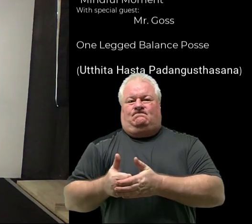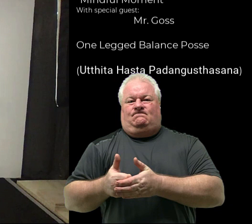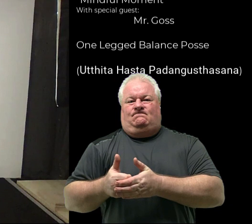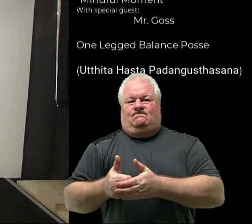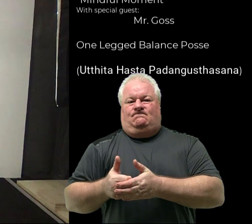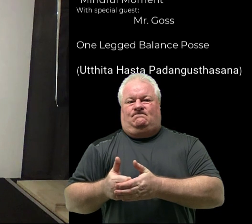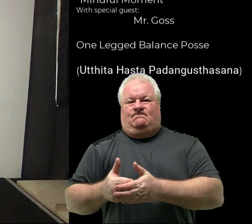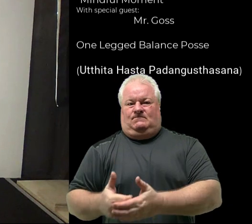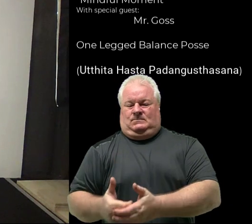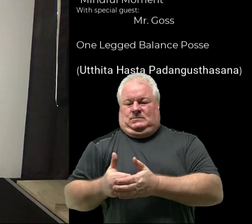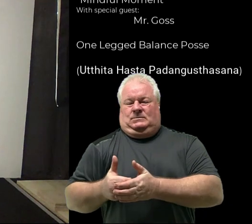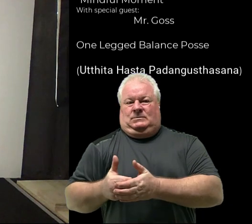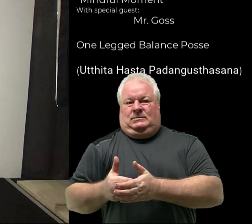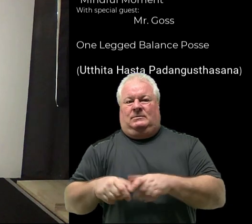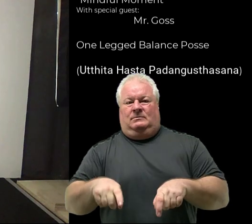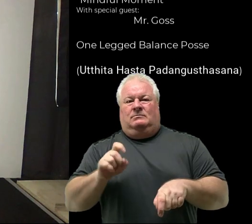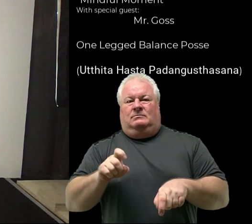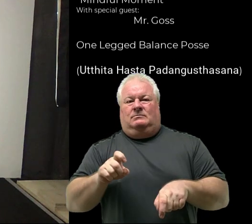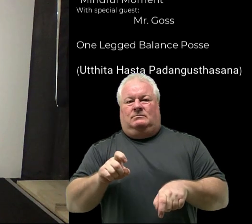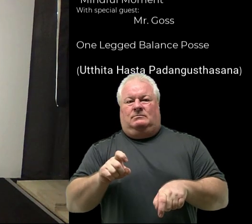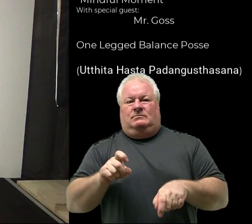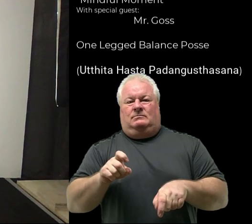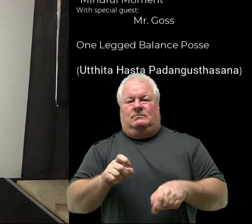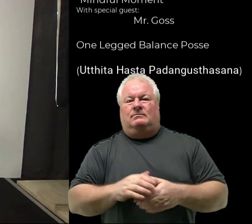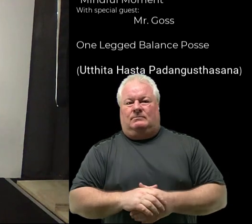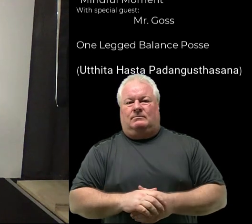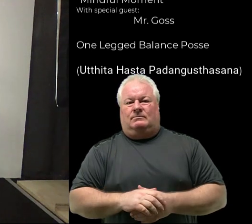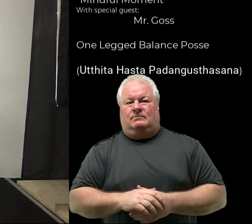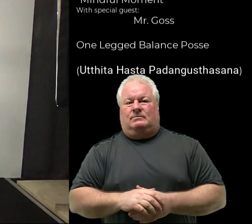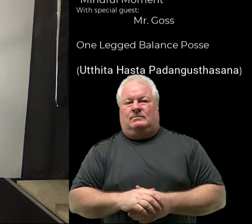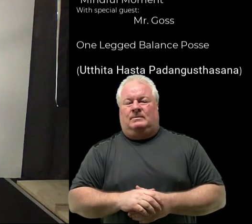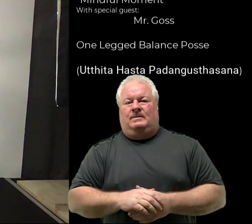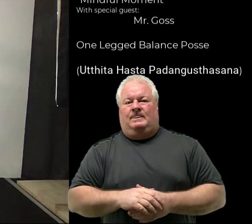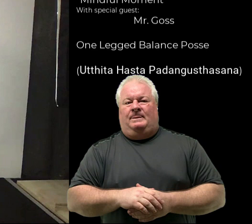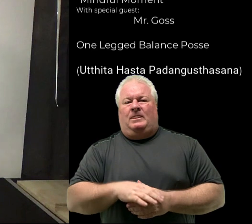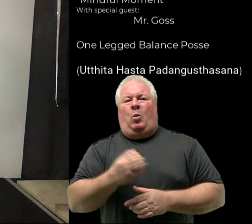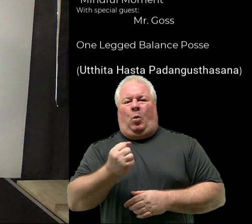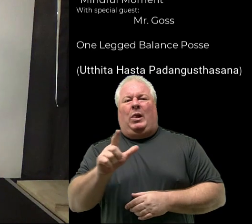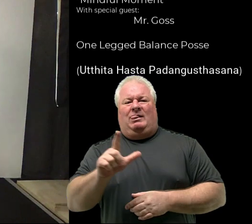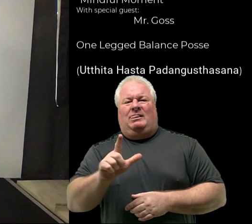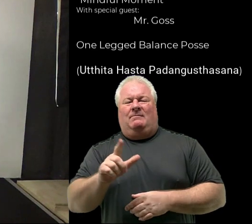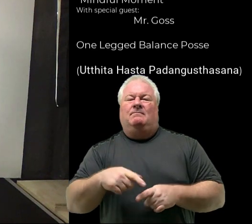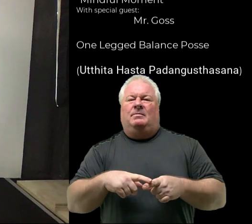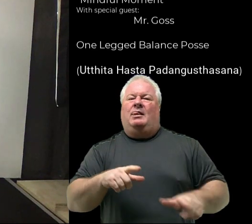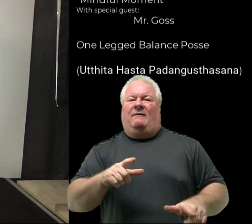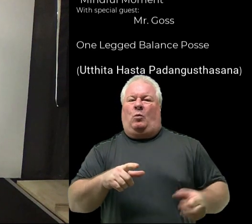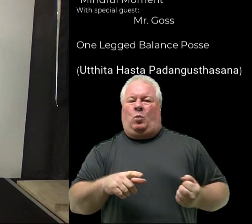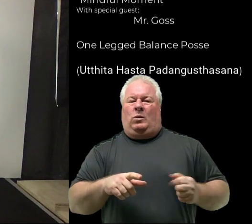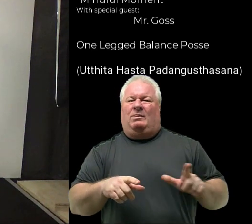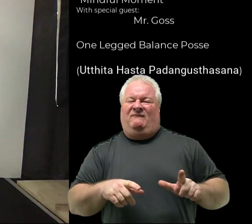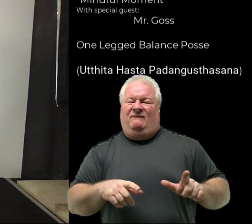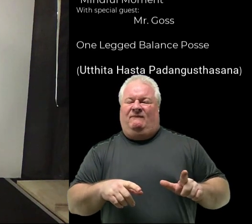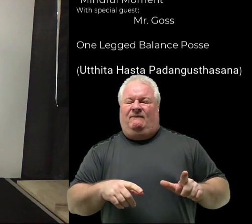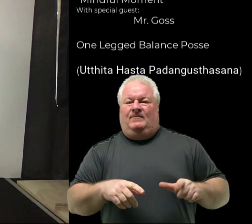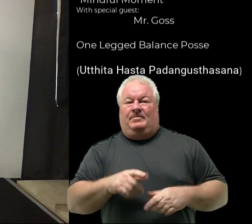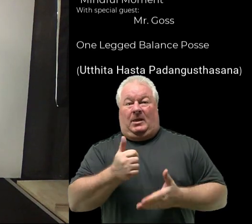lot. So squeeze, right? Feel your kneecap lift. Then take your hands to your hips. And then hold on to your left knee. So